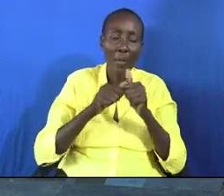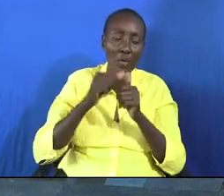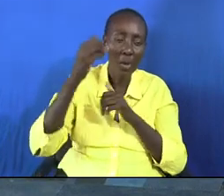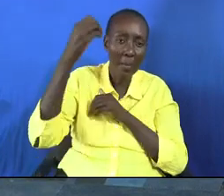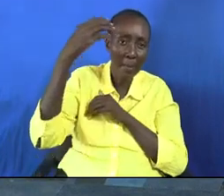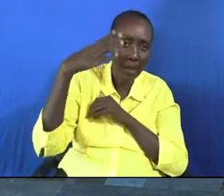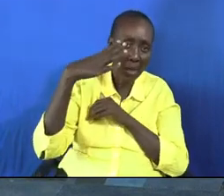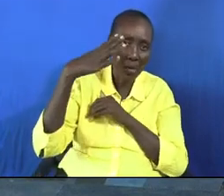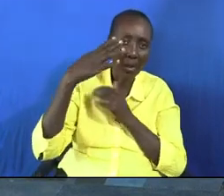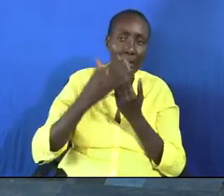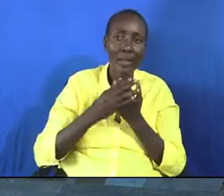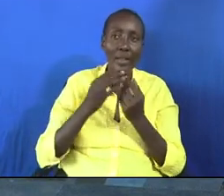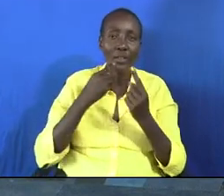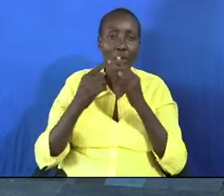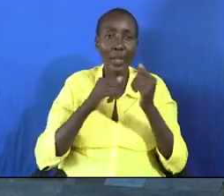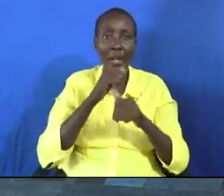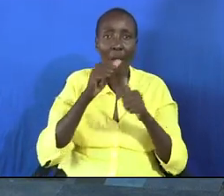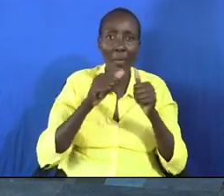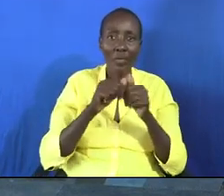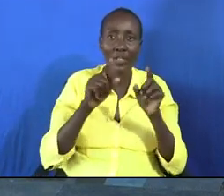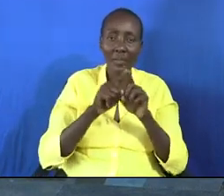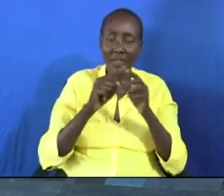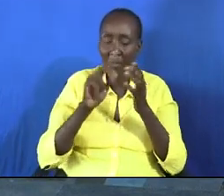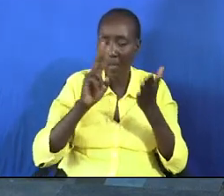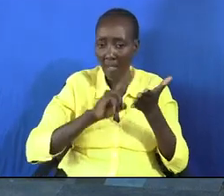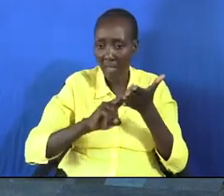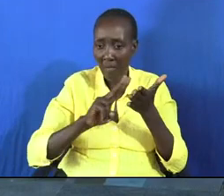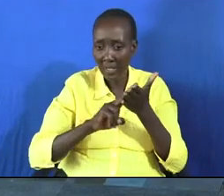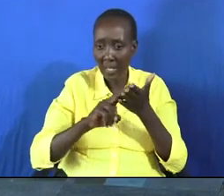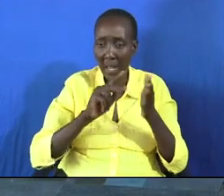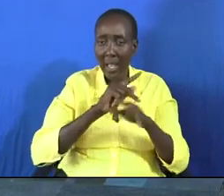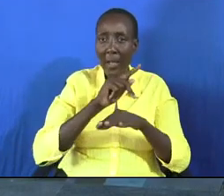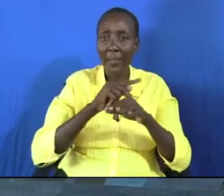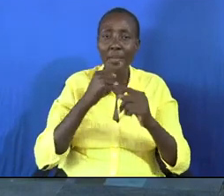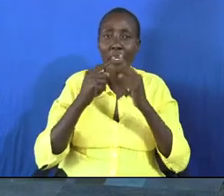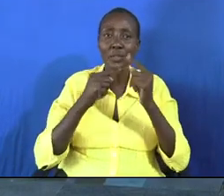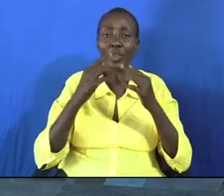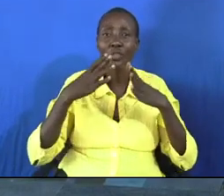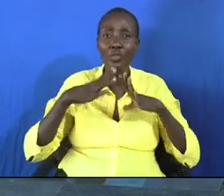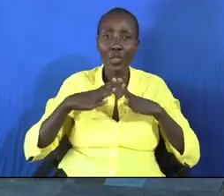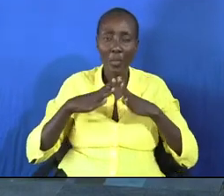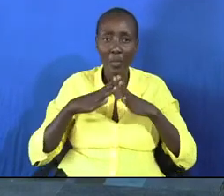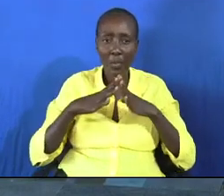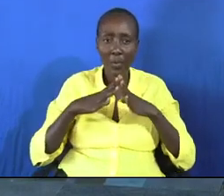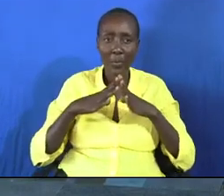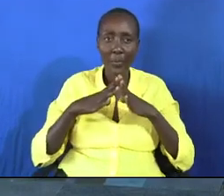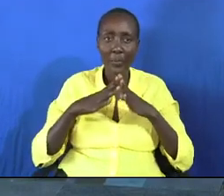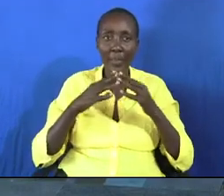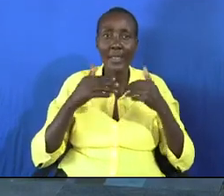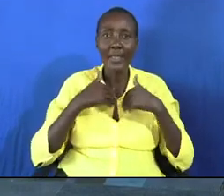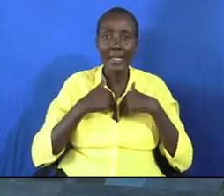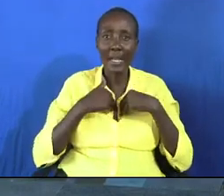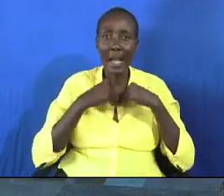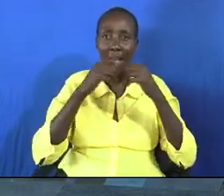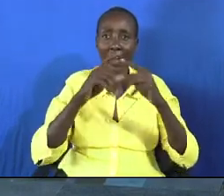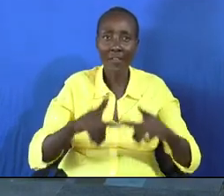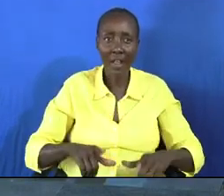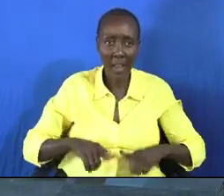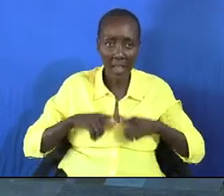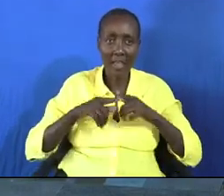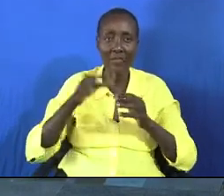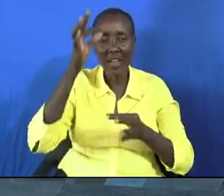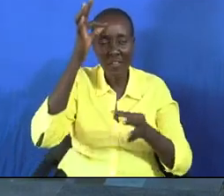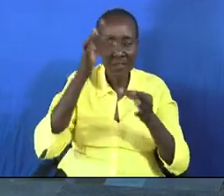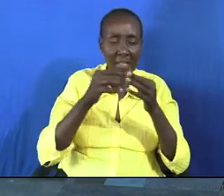power is really talking about this verse. Peter talking to those people who have like faith like